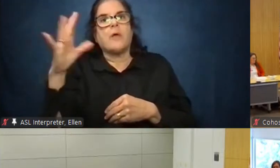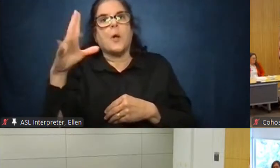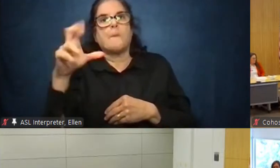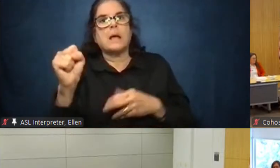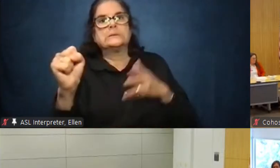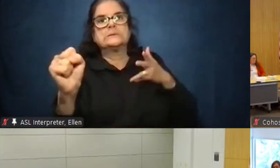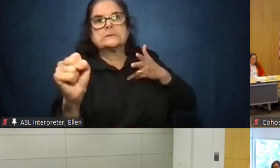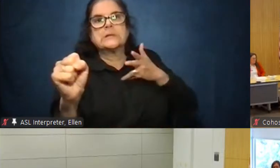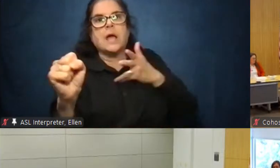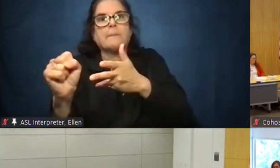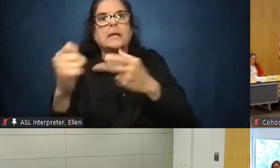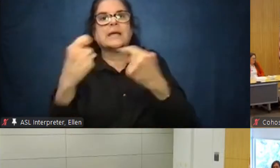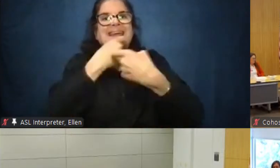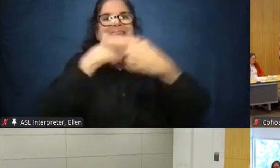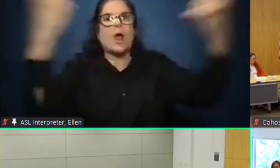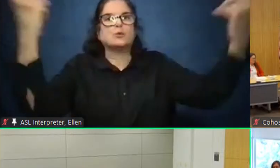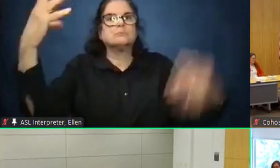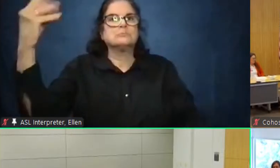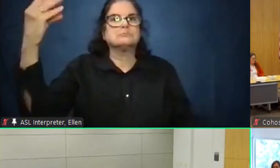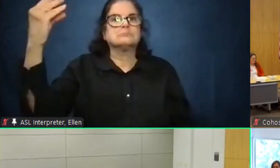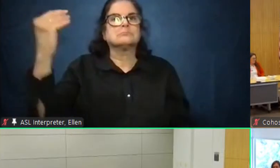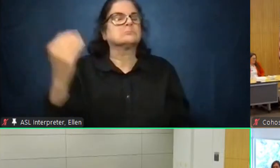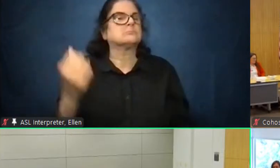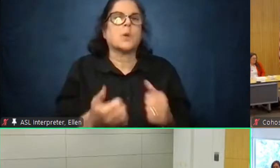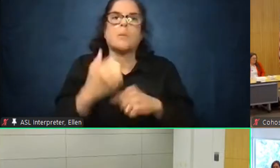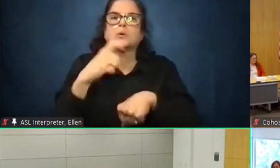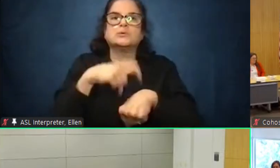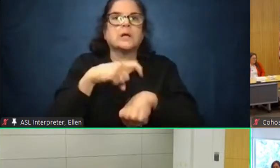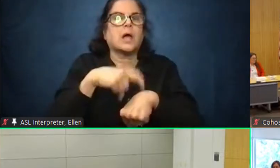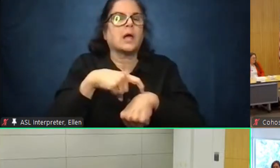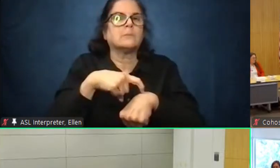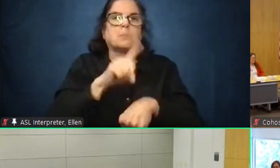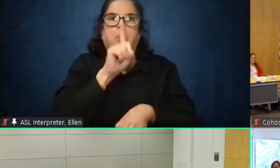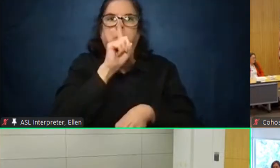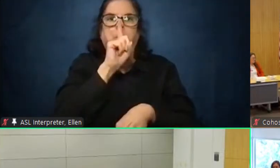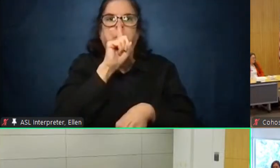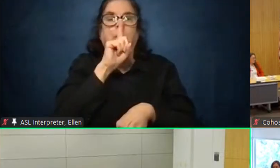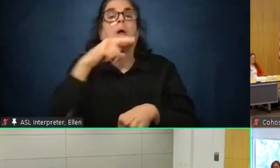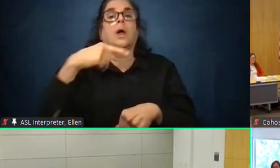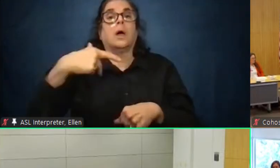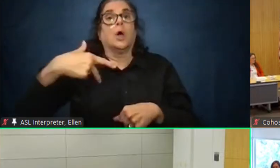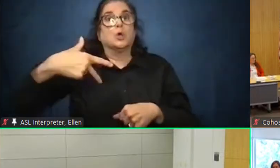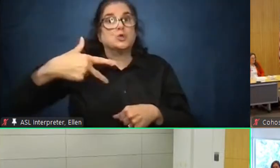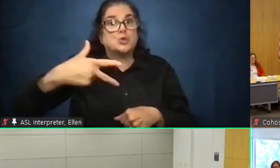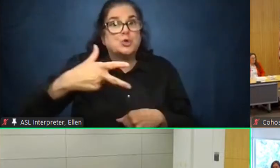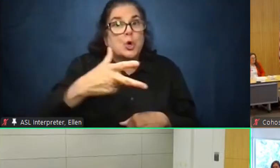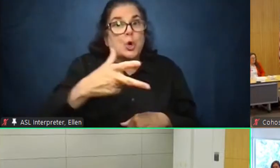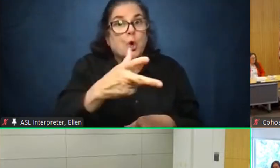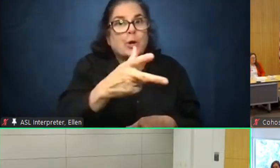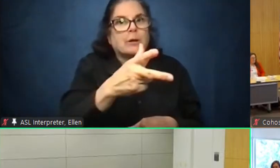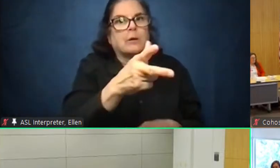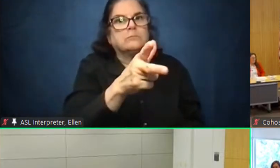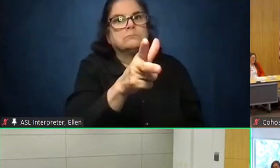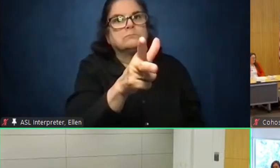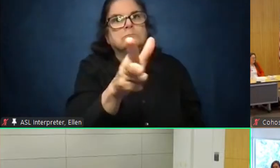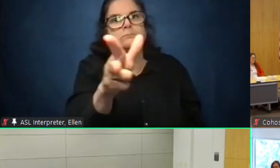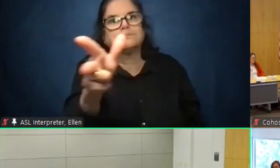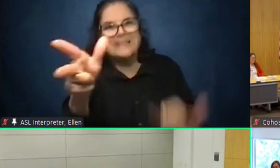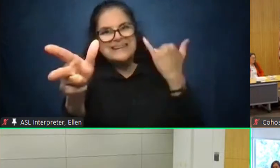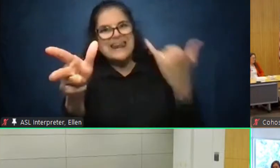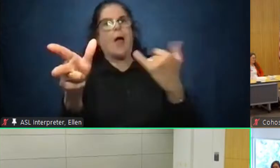feel like most of the time it doesn't say that it's turning until it's already in the middle of a turn. So I was just wondering if we